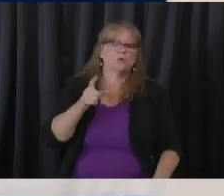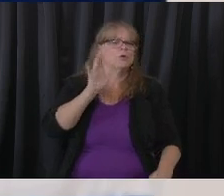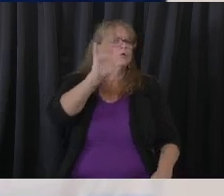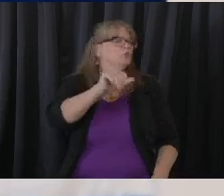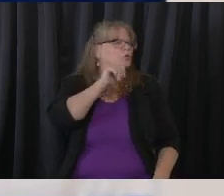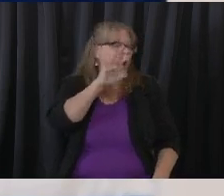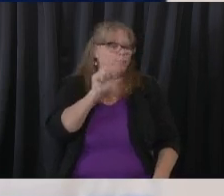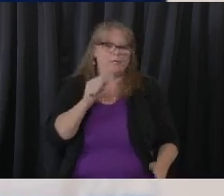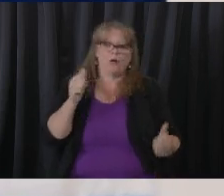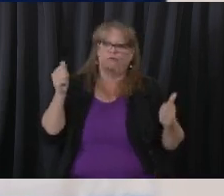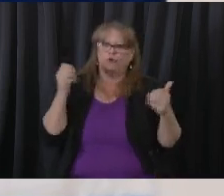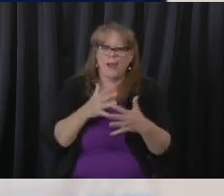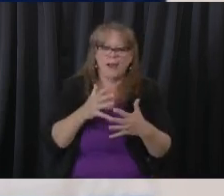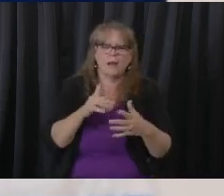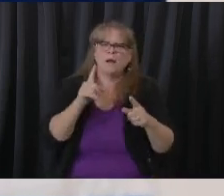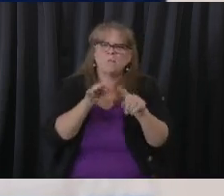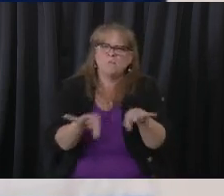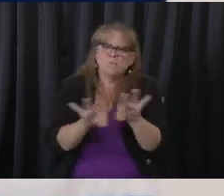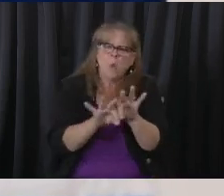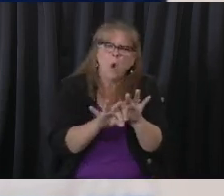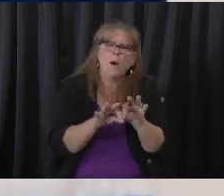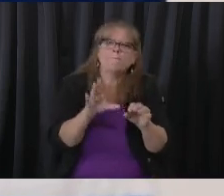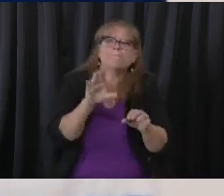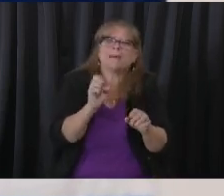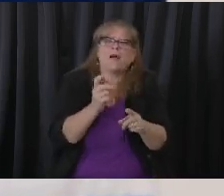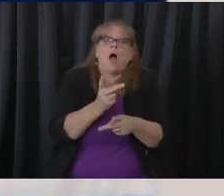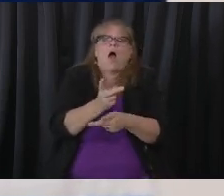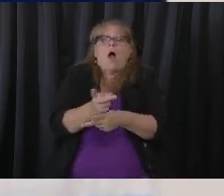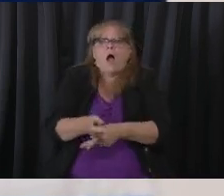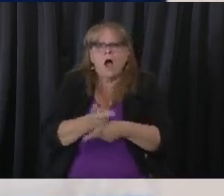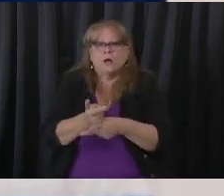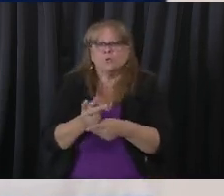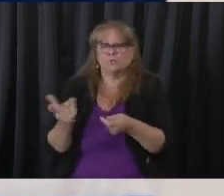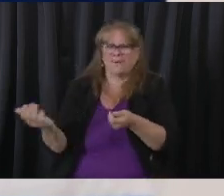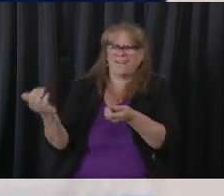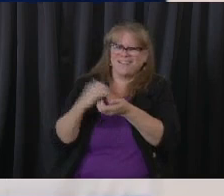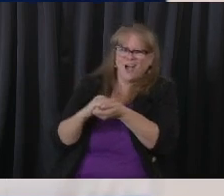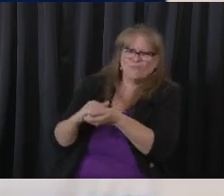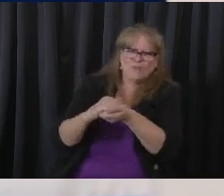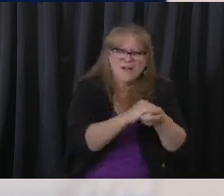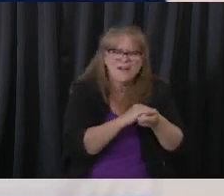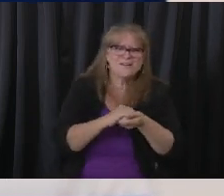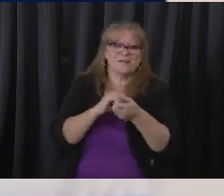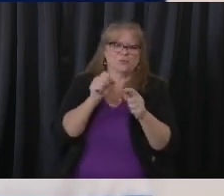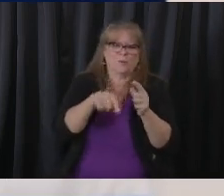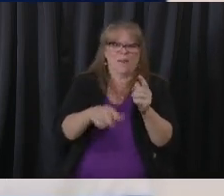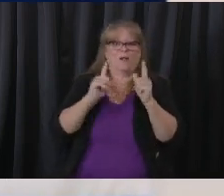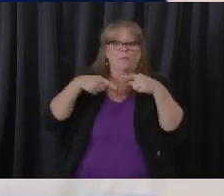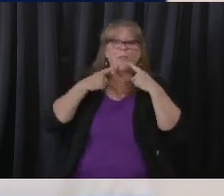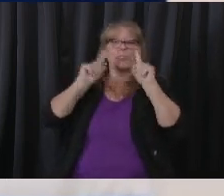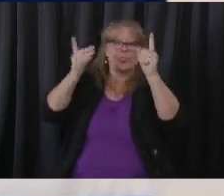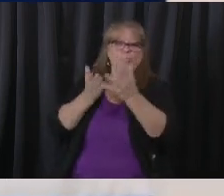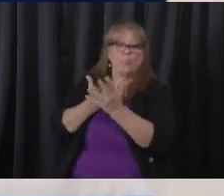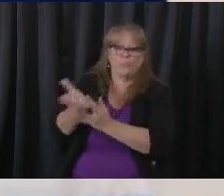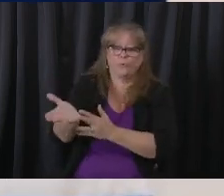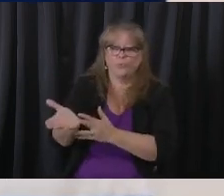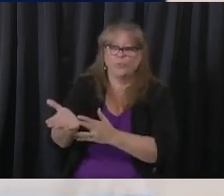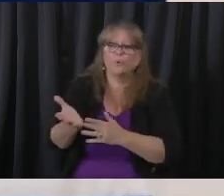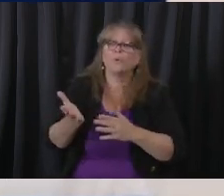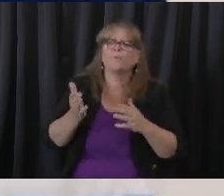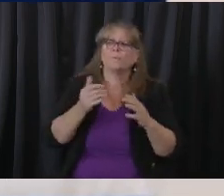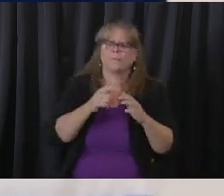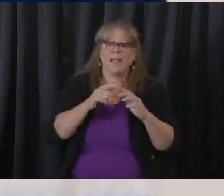we'll do this. We should all ask ourselves today, over the next few weeks, how can I be better? How can I better do my part to protect myself,